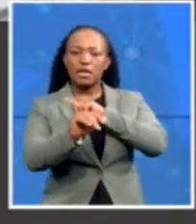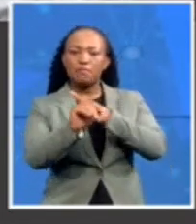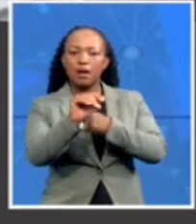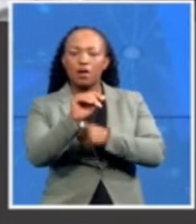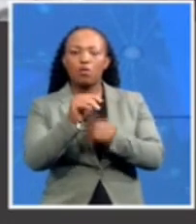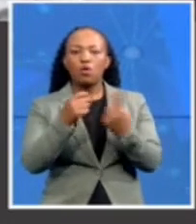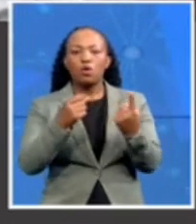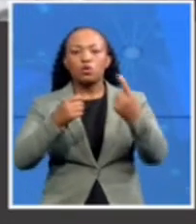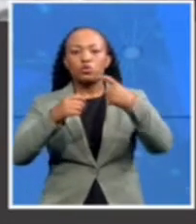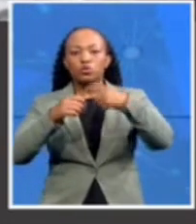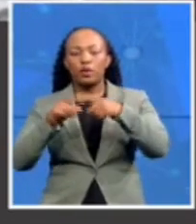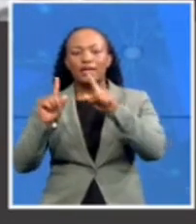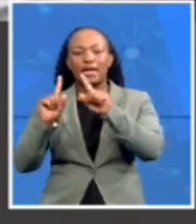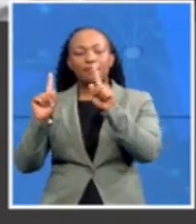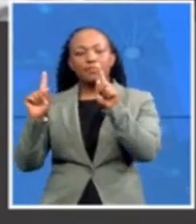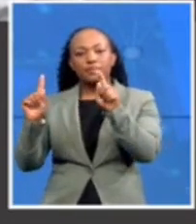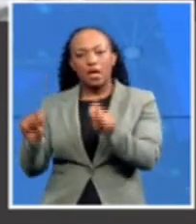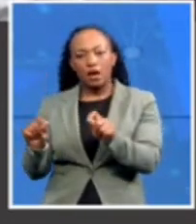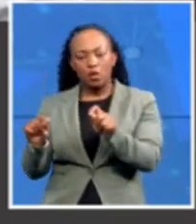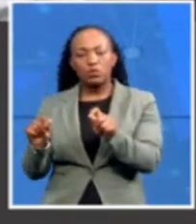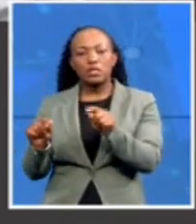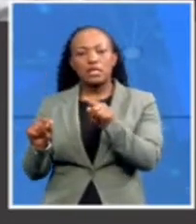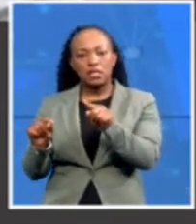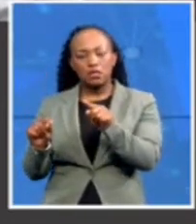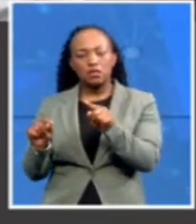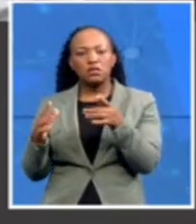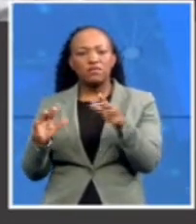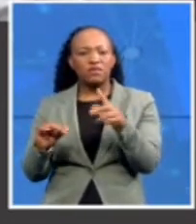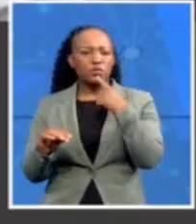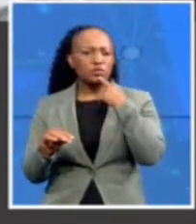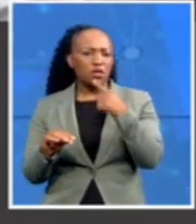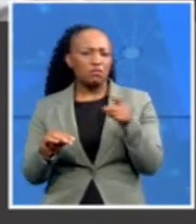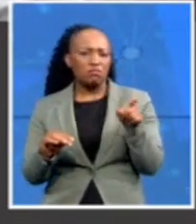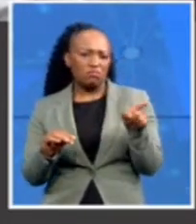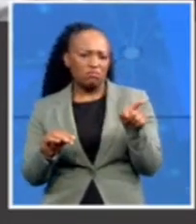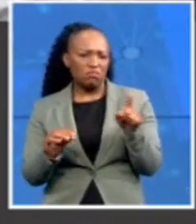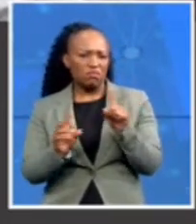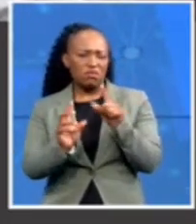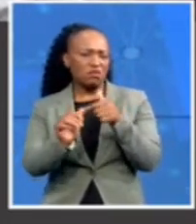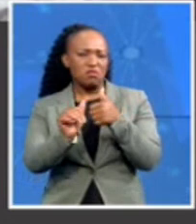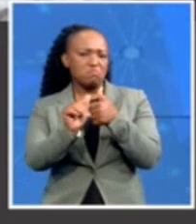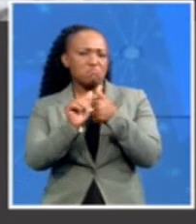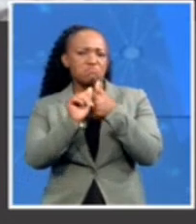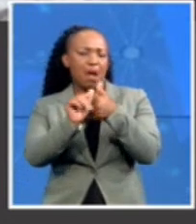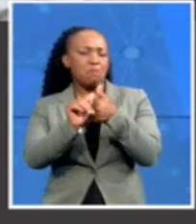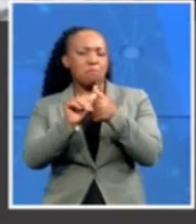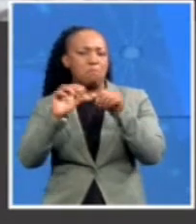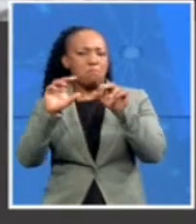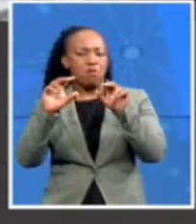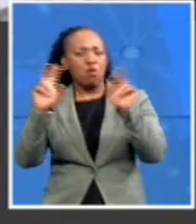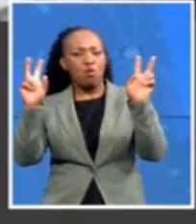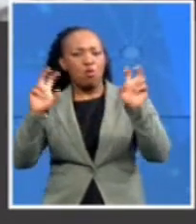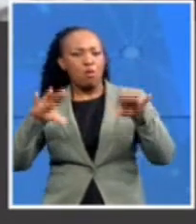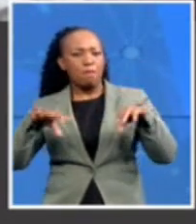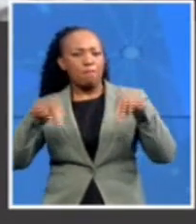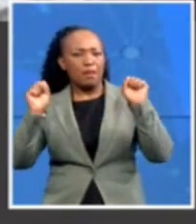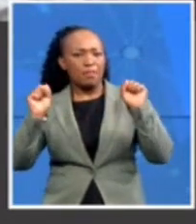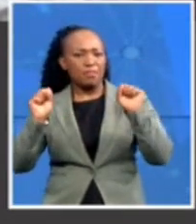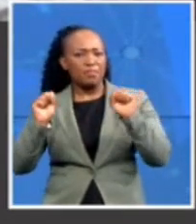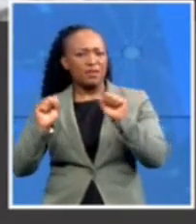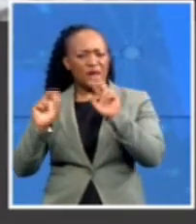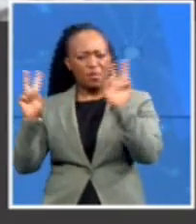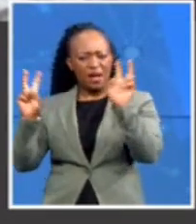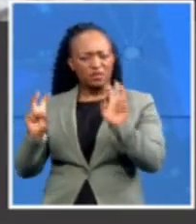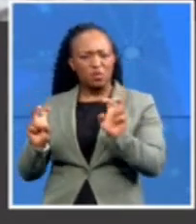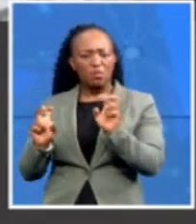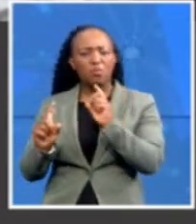allegations that they didn't comply with load shedding instructions. What is Eskom's response to this? That's a